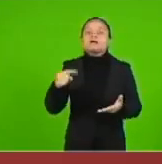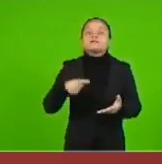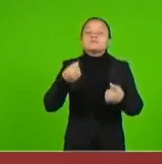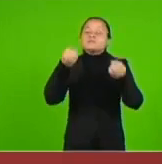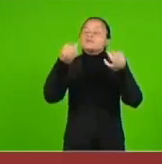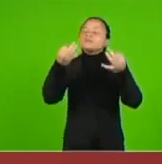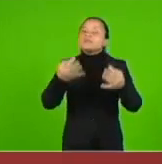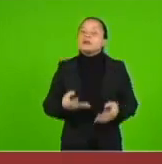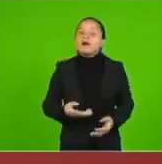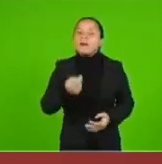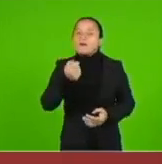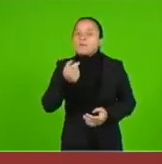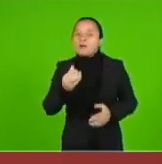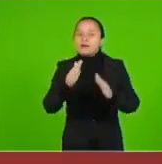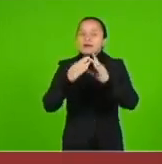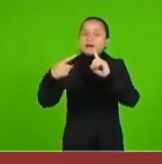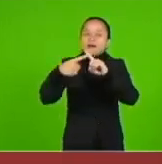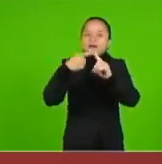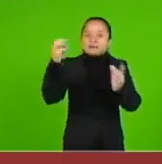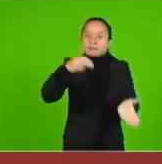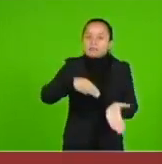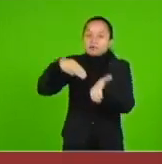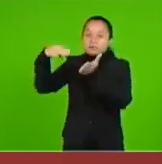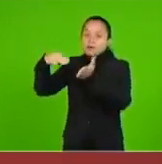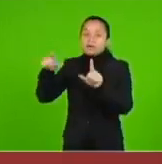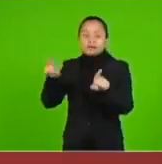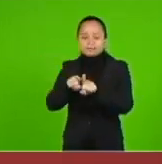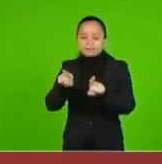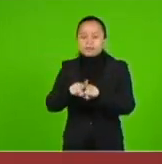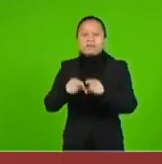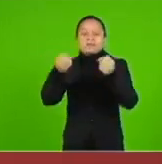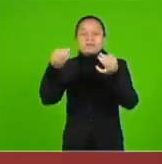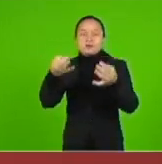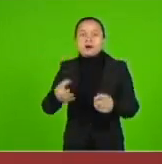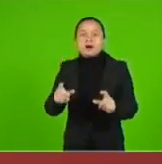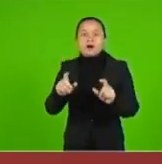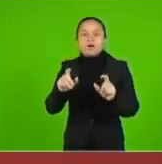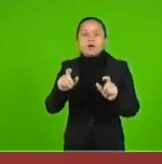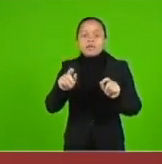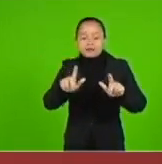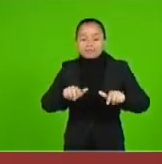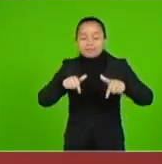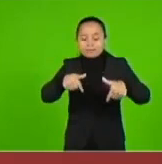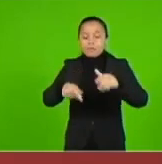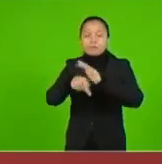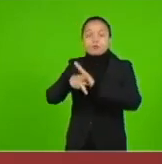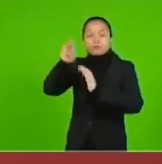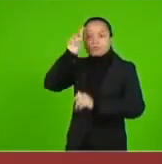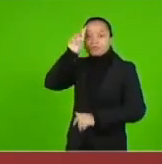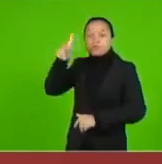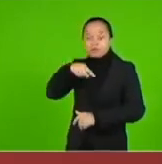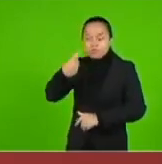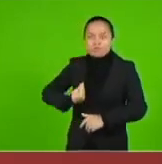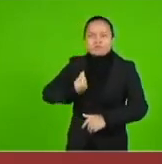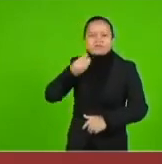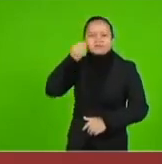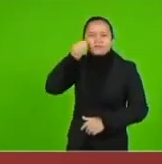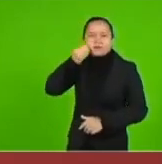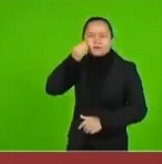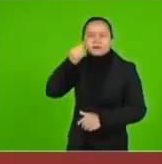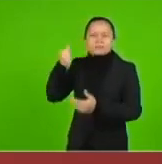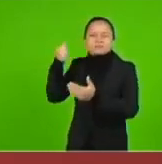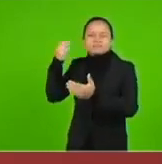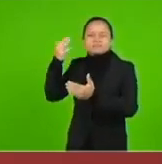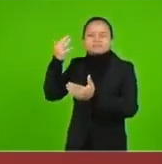We're going to speak about Maranatha Christian Church and about what the Lord has done in our midst throughout the 50